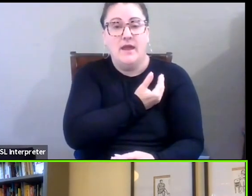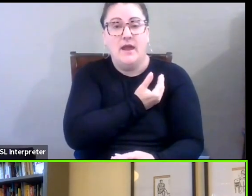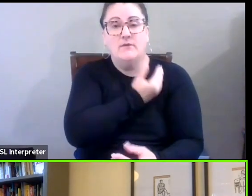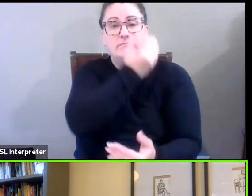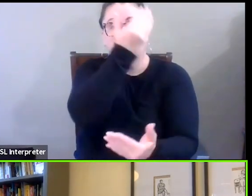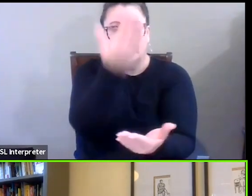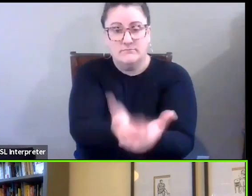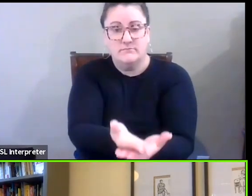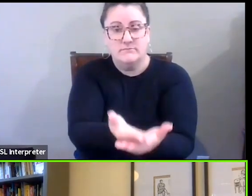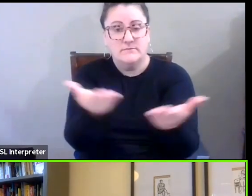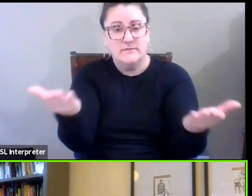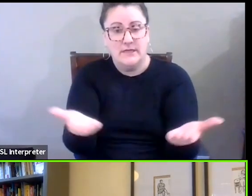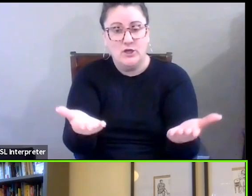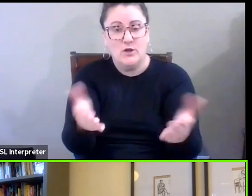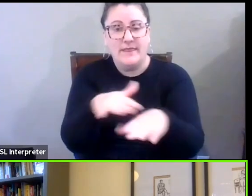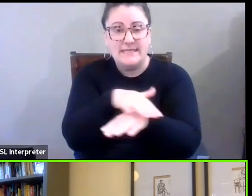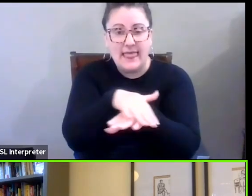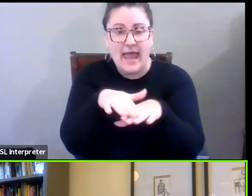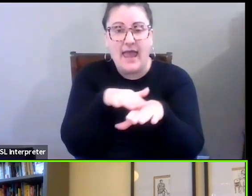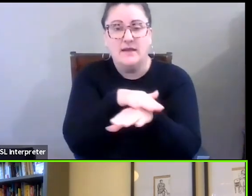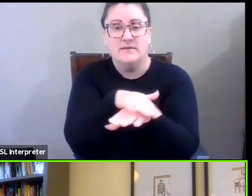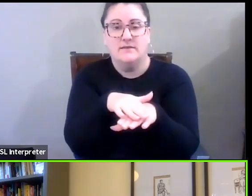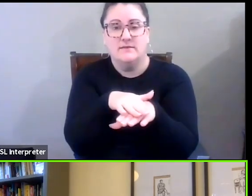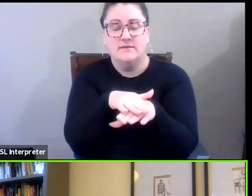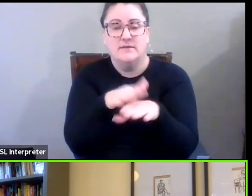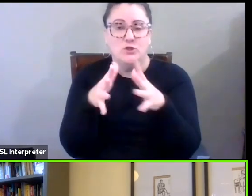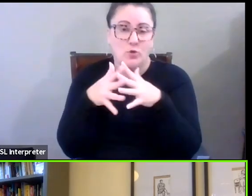this land.